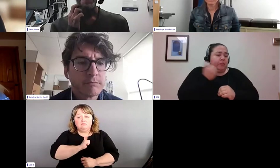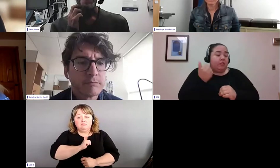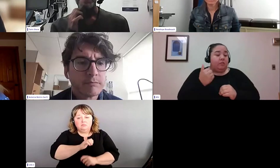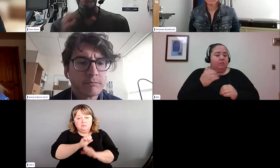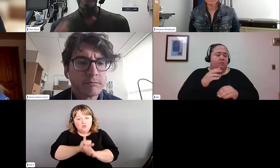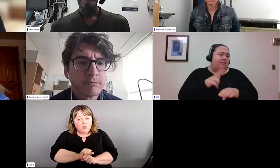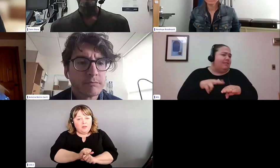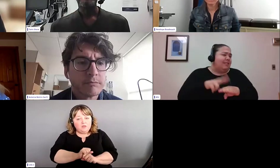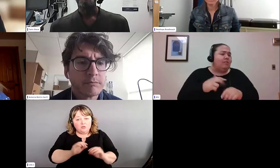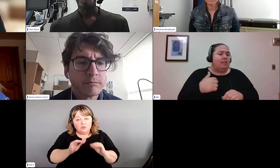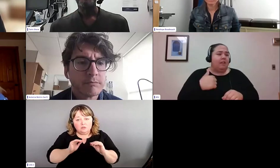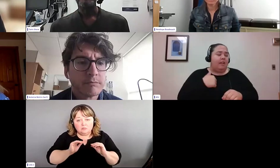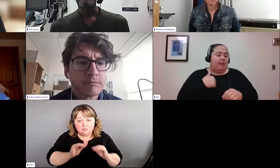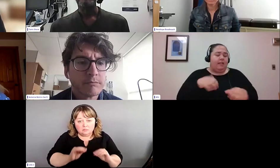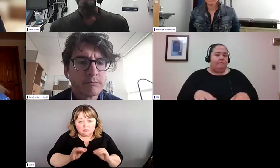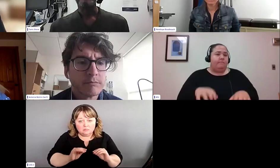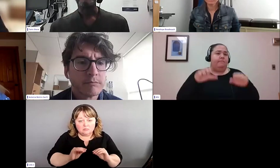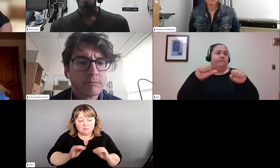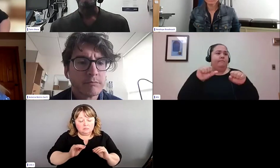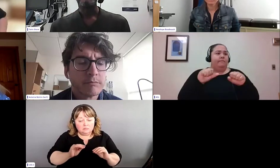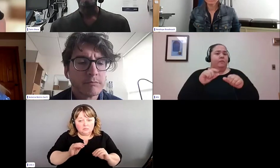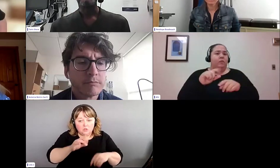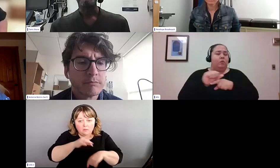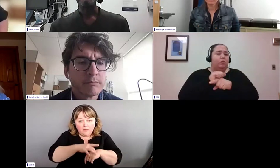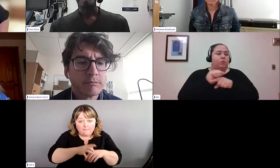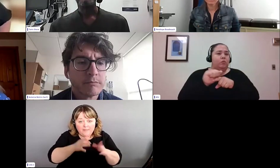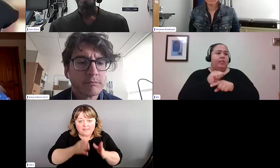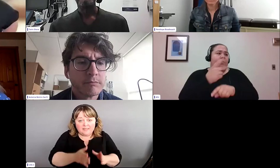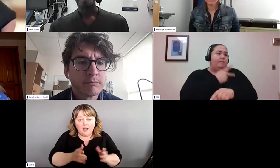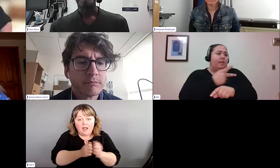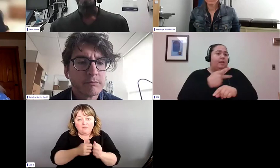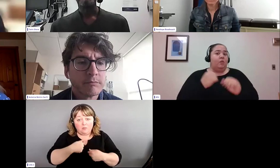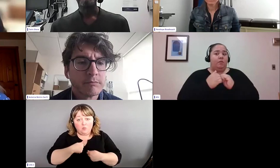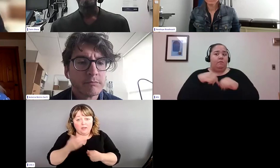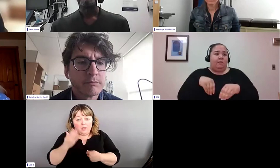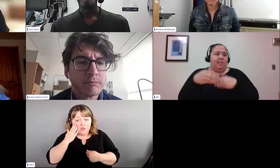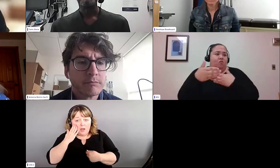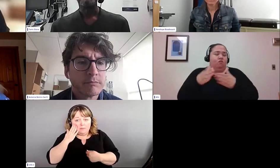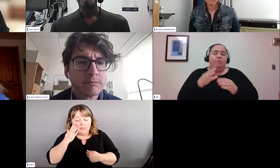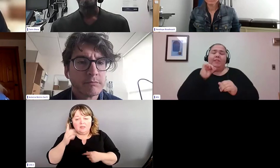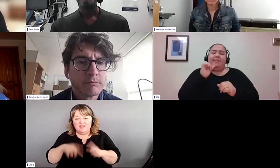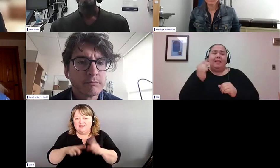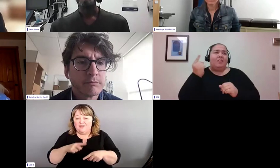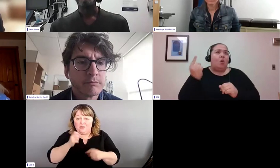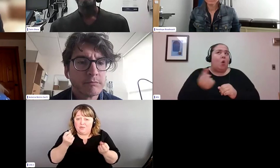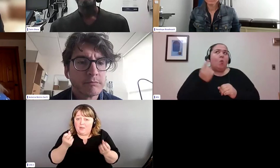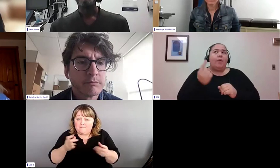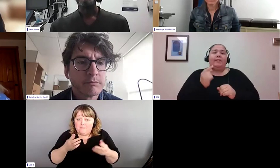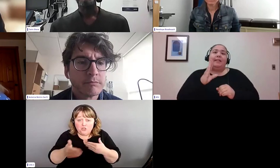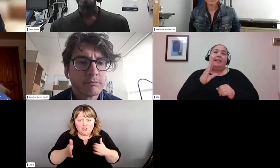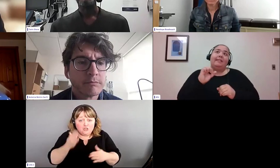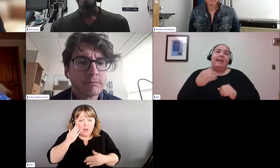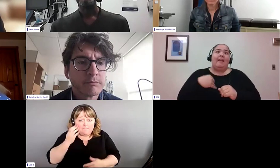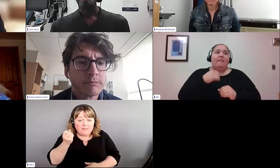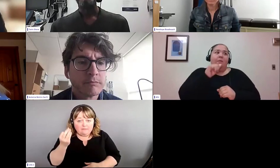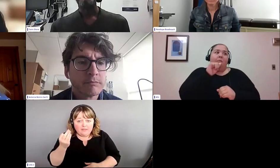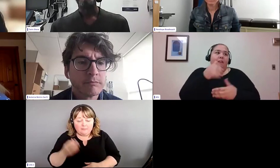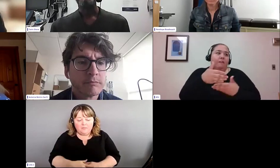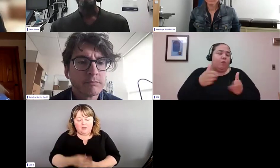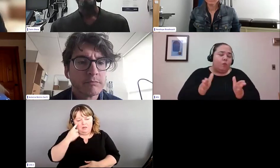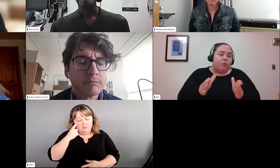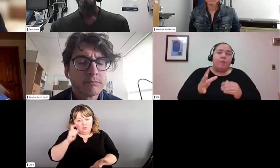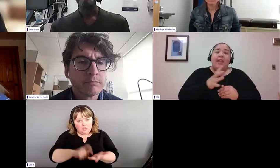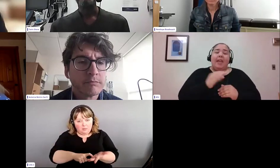took the habit of training the patients who were with me in a room. It's not always the case to have private rooms, and I